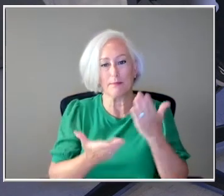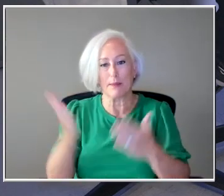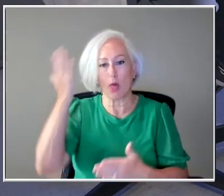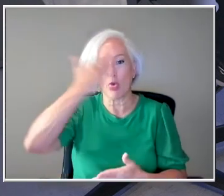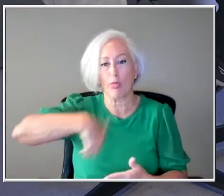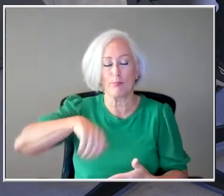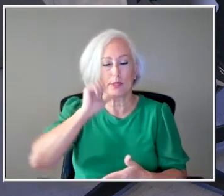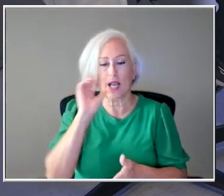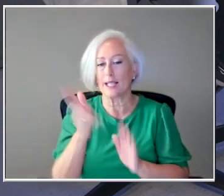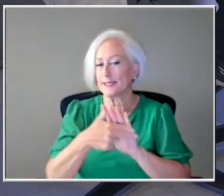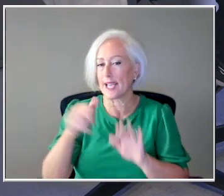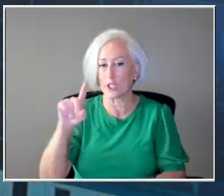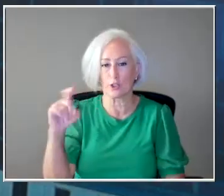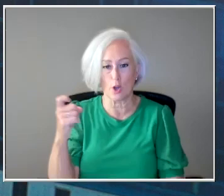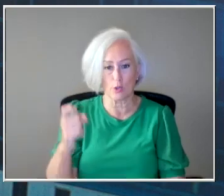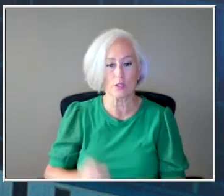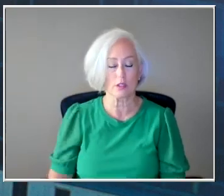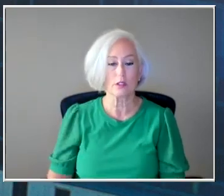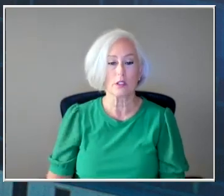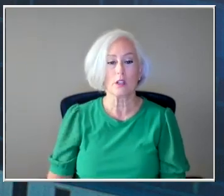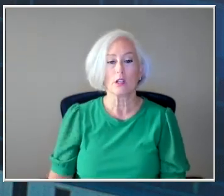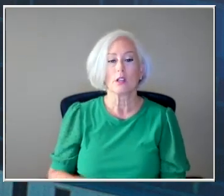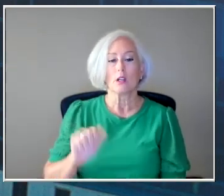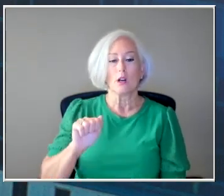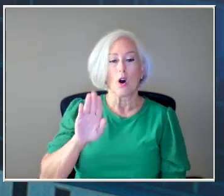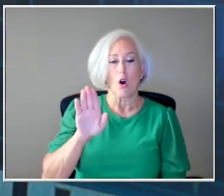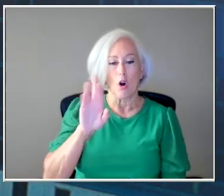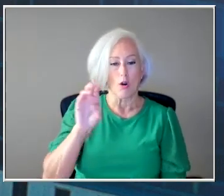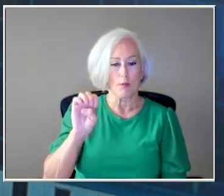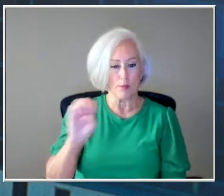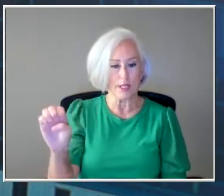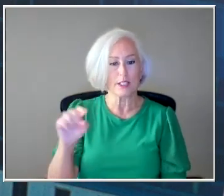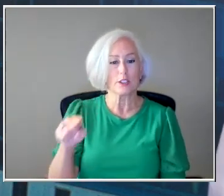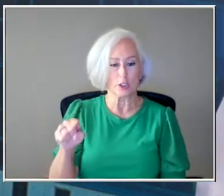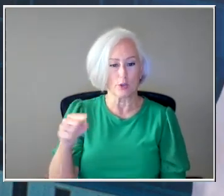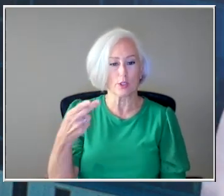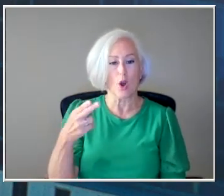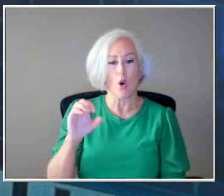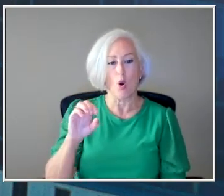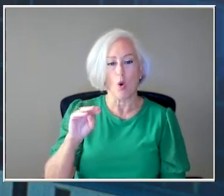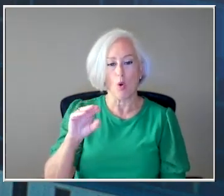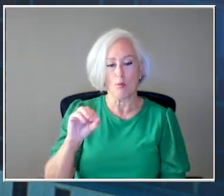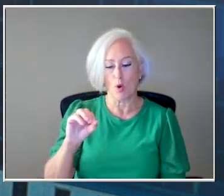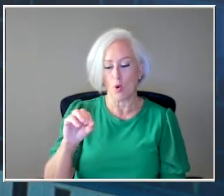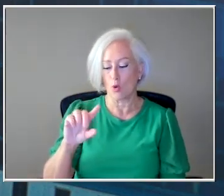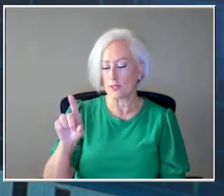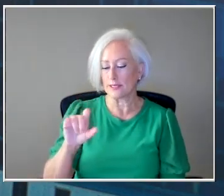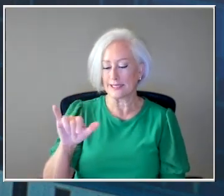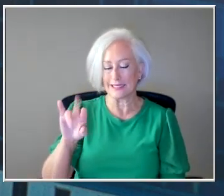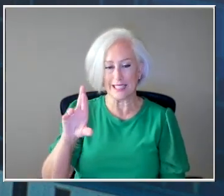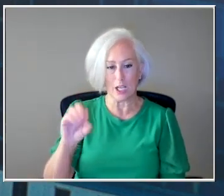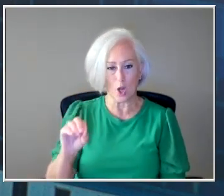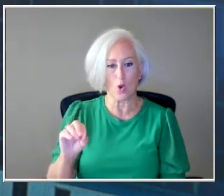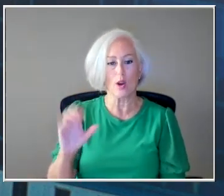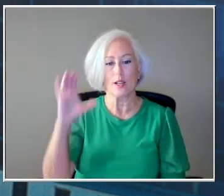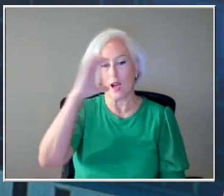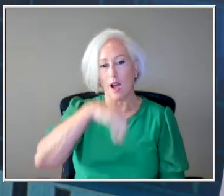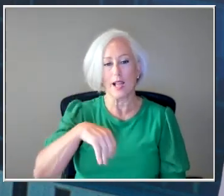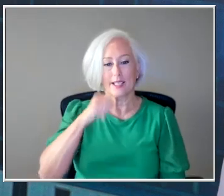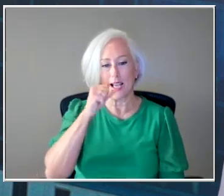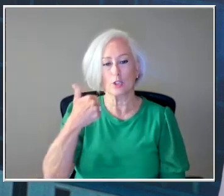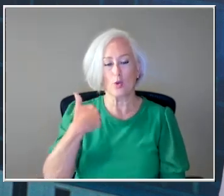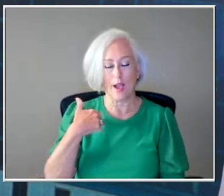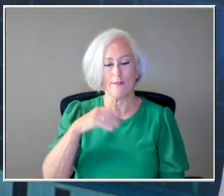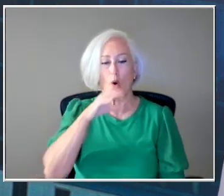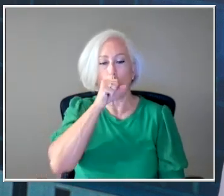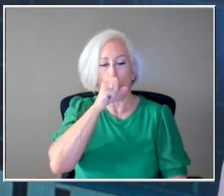Well, with her, she was a homozygote, which was pretty rare not to have the xanthomas. But because of her